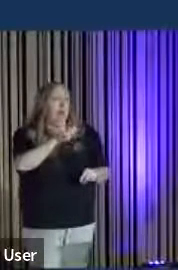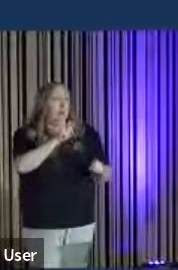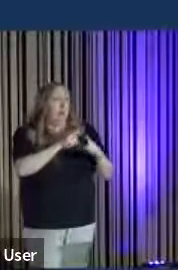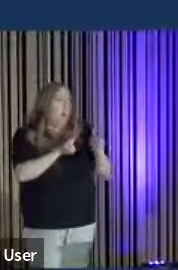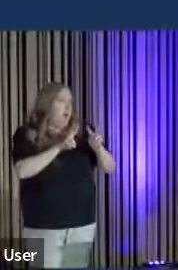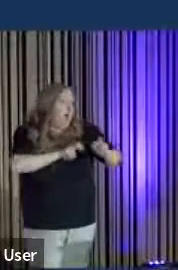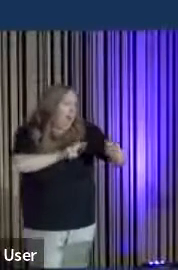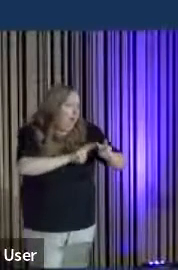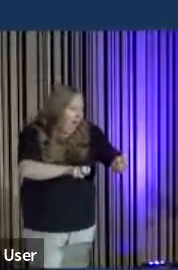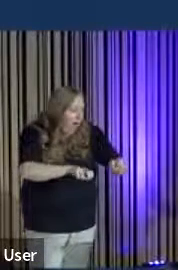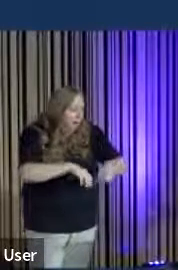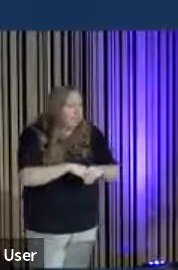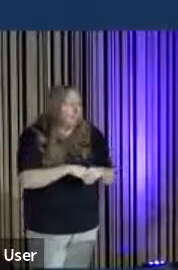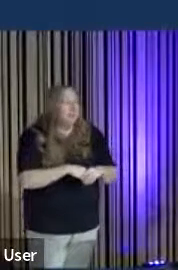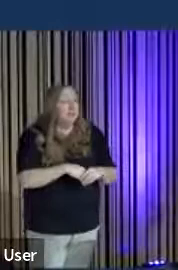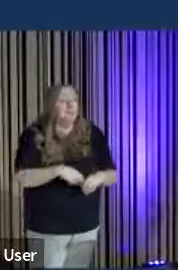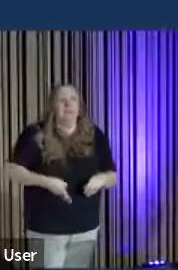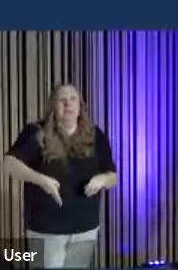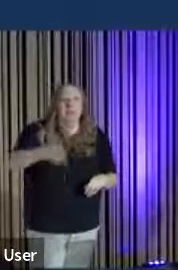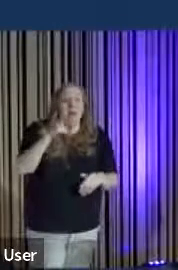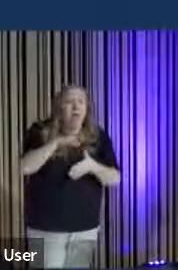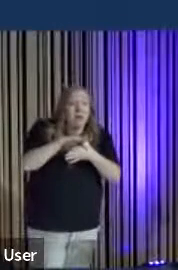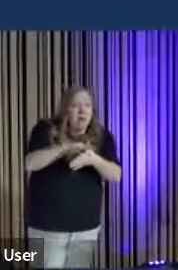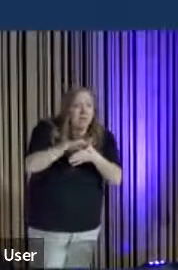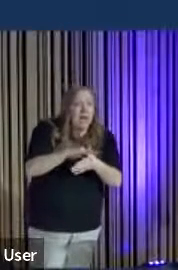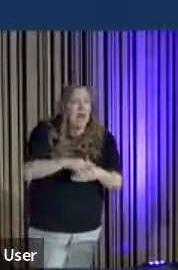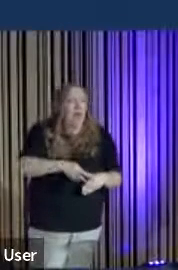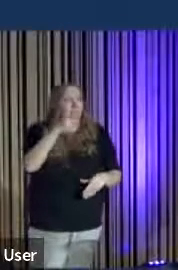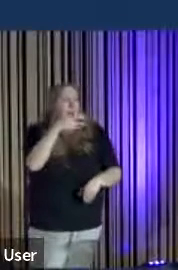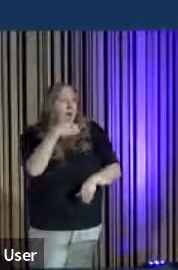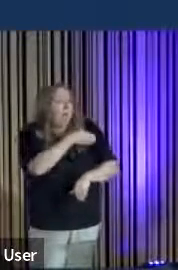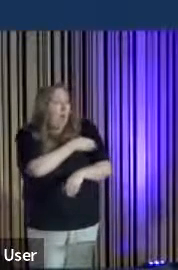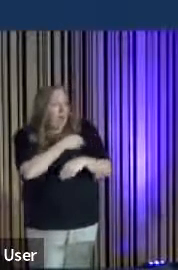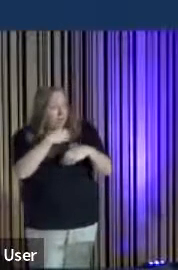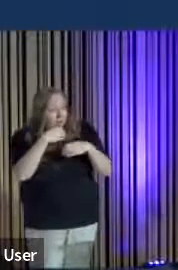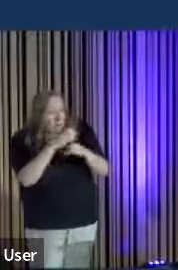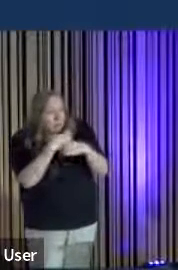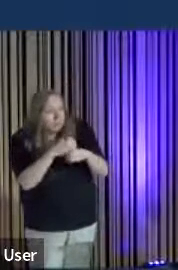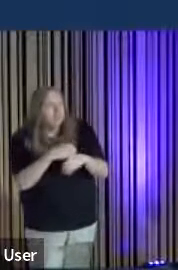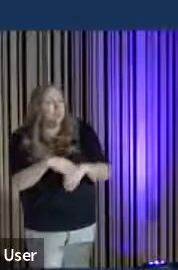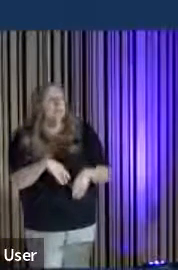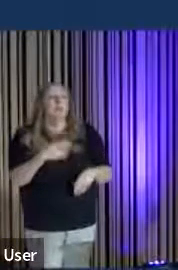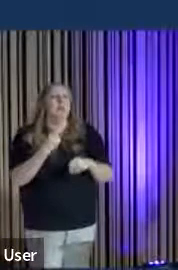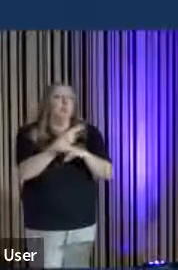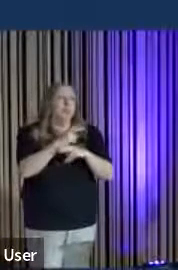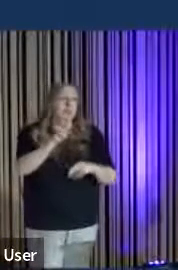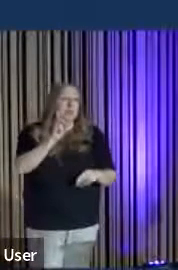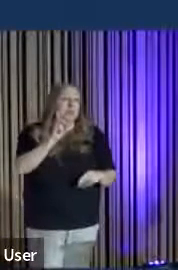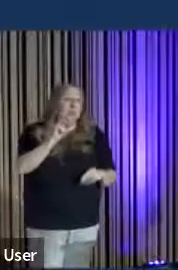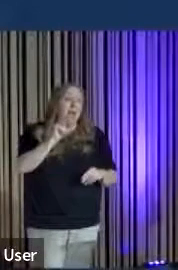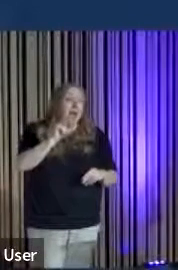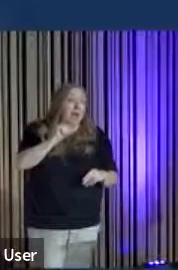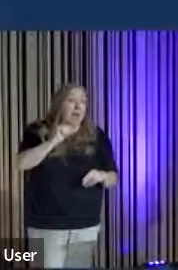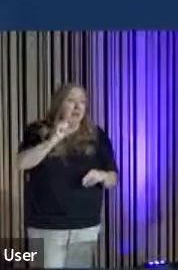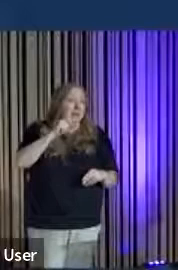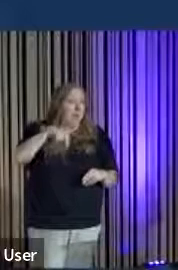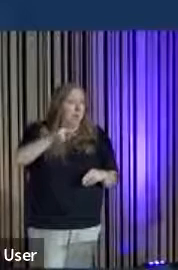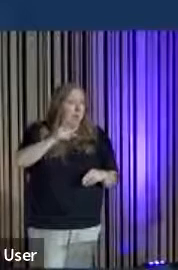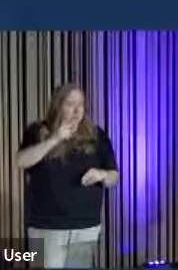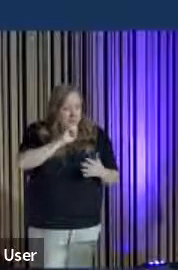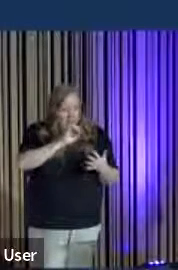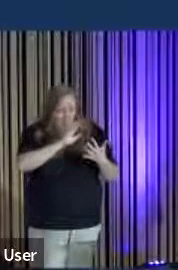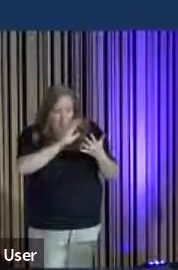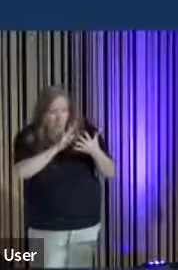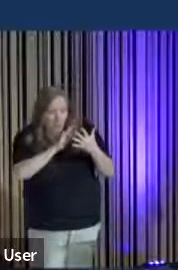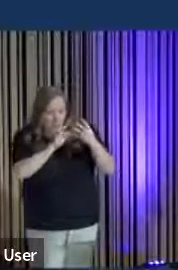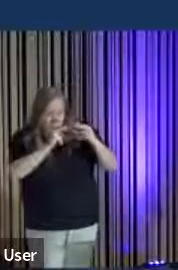high content, high throughput microscopy, and based on a lot of DNA sequencing to try and figure out,